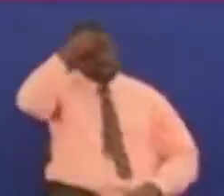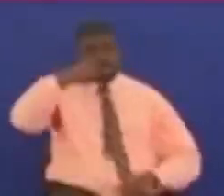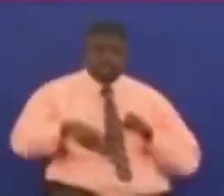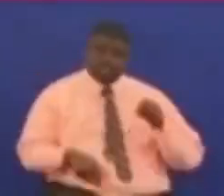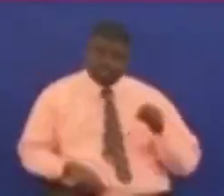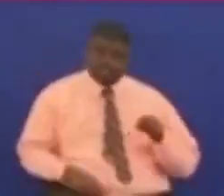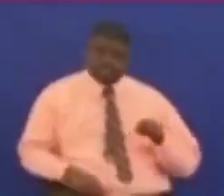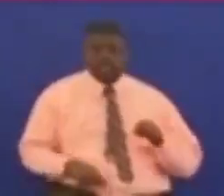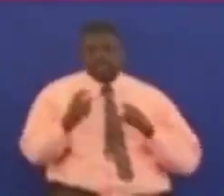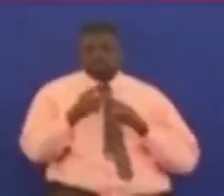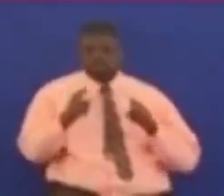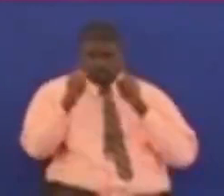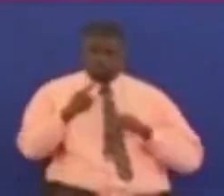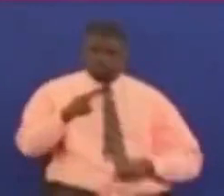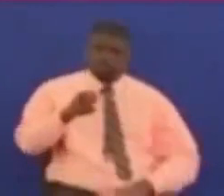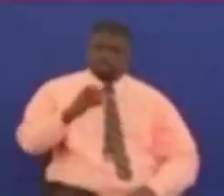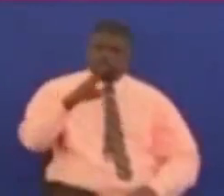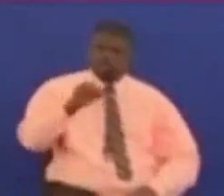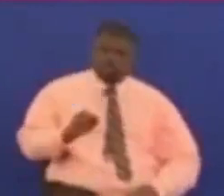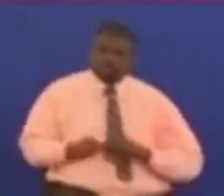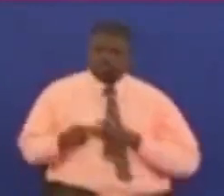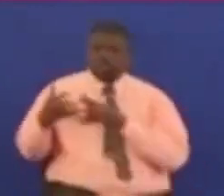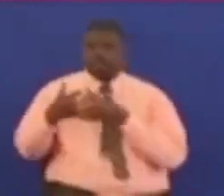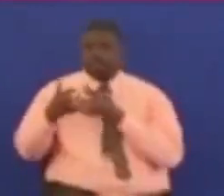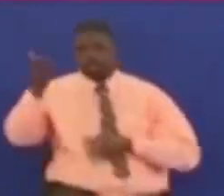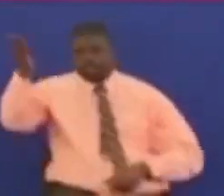of Pretoria and the American University in Cairo.